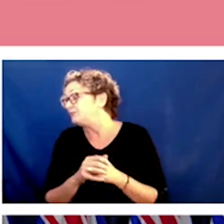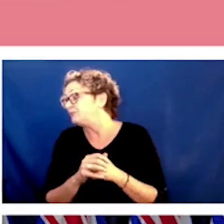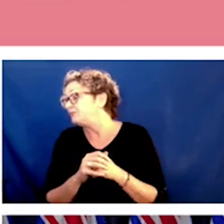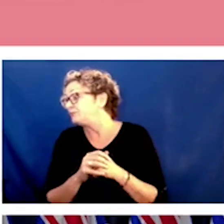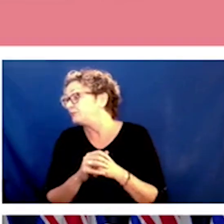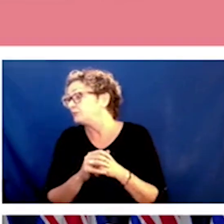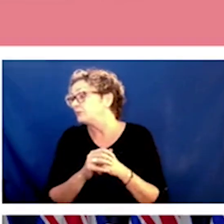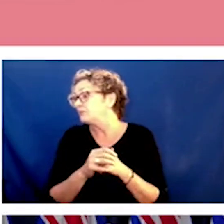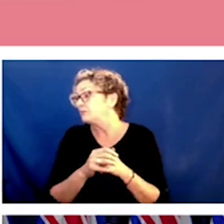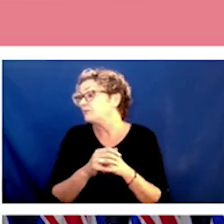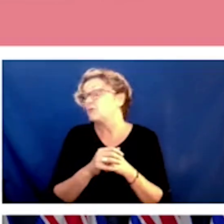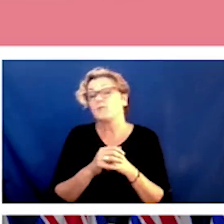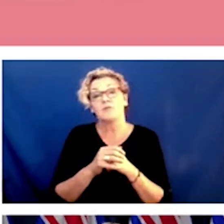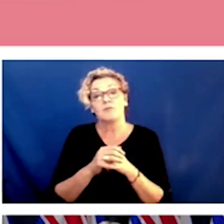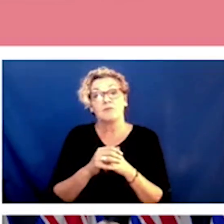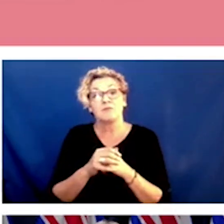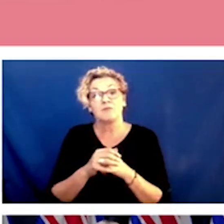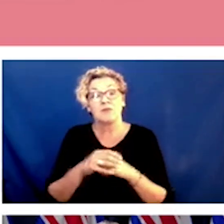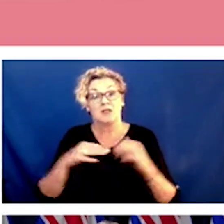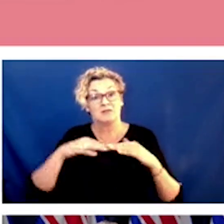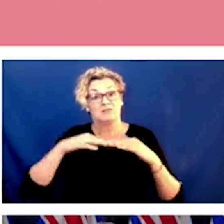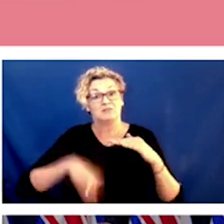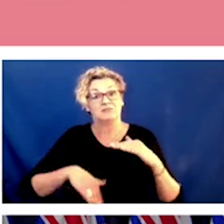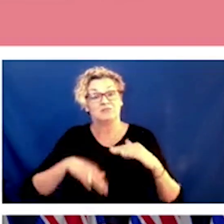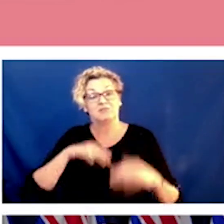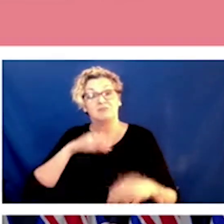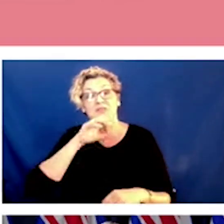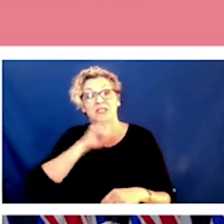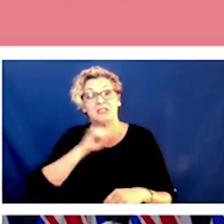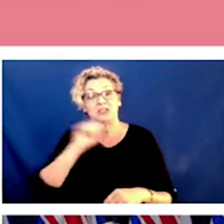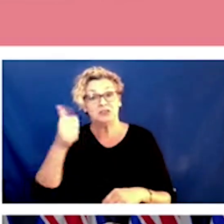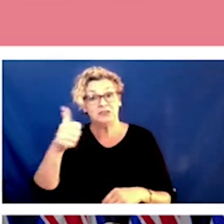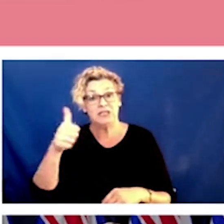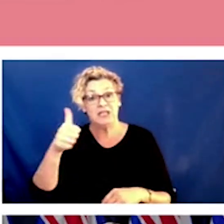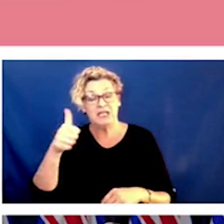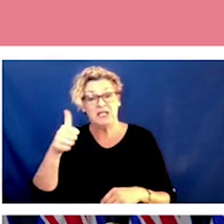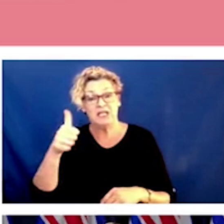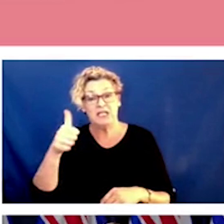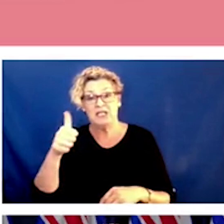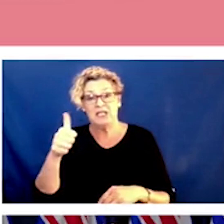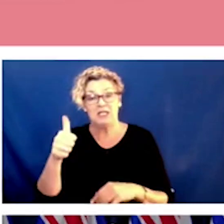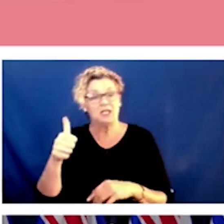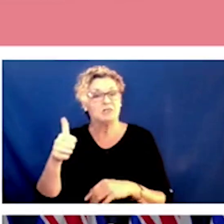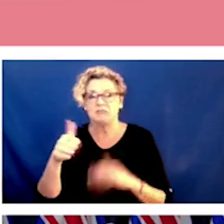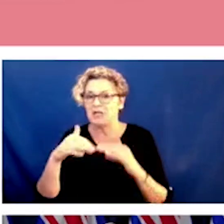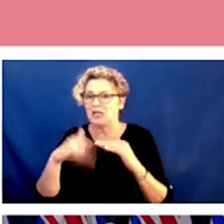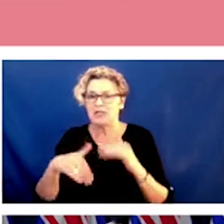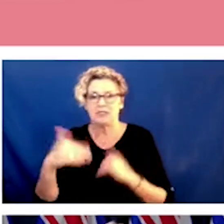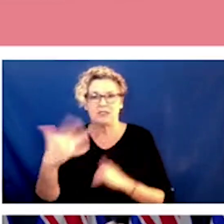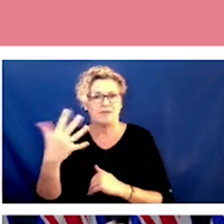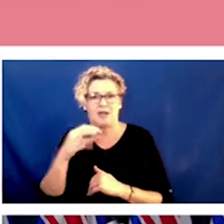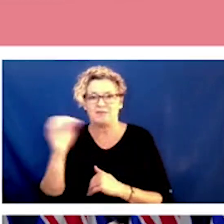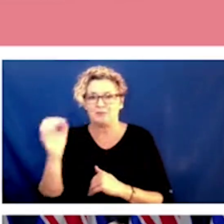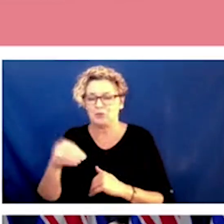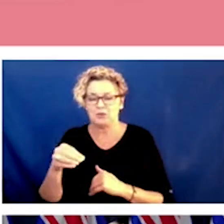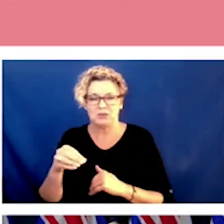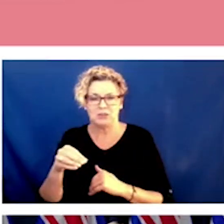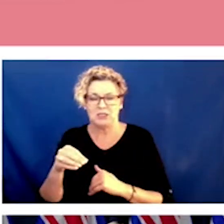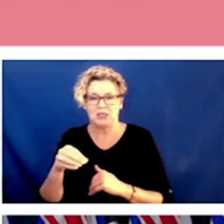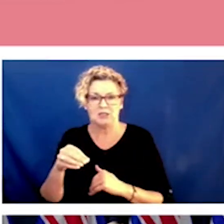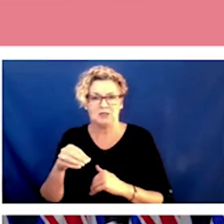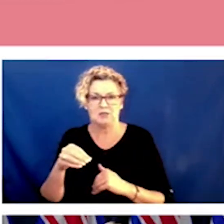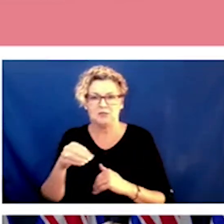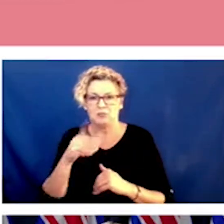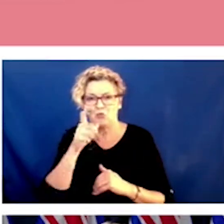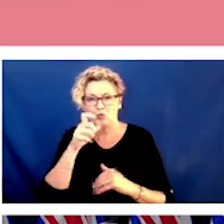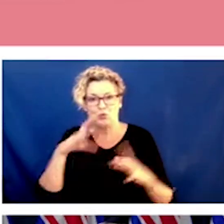the majority of cases, or the age group that's overrepresented now, is the 20 to 29 and 30 to 39